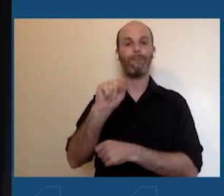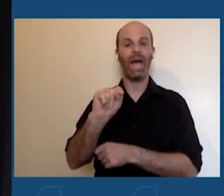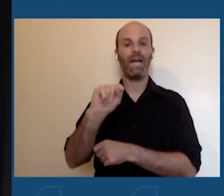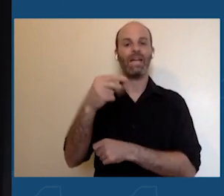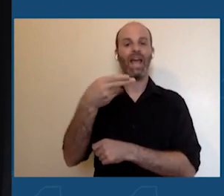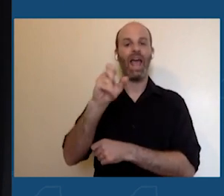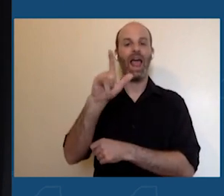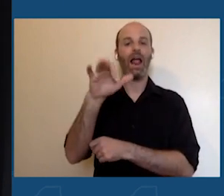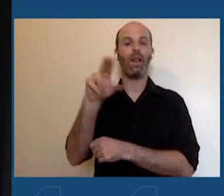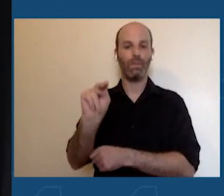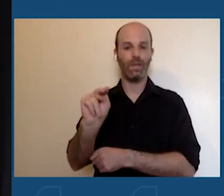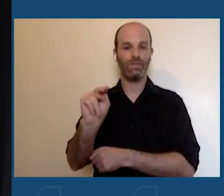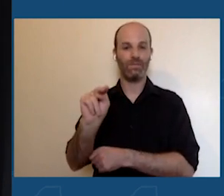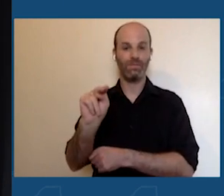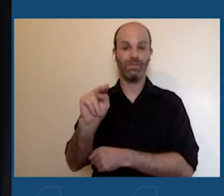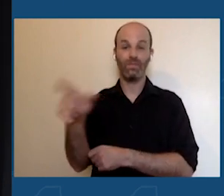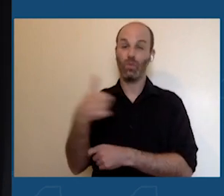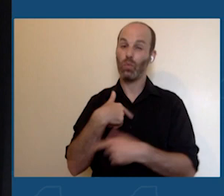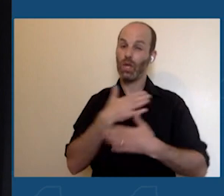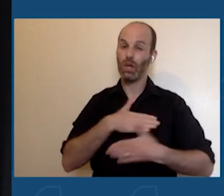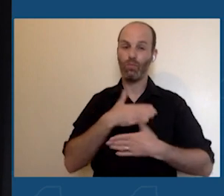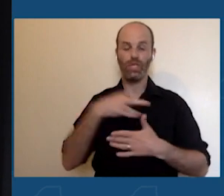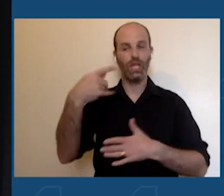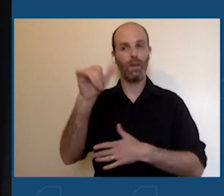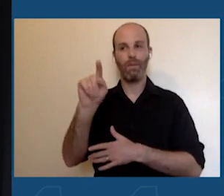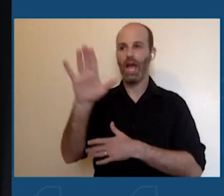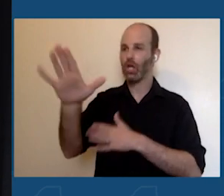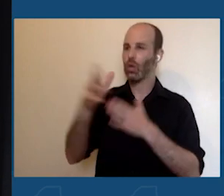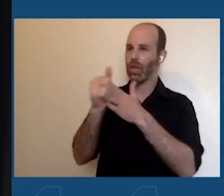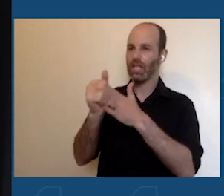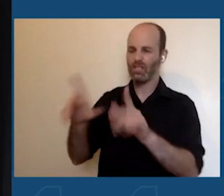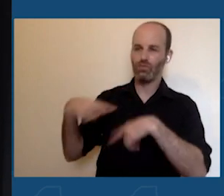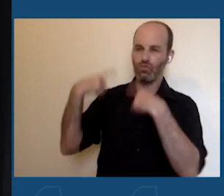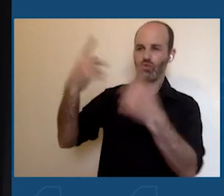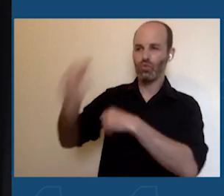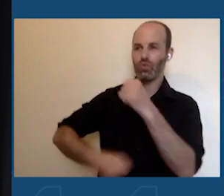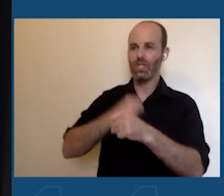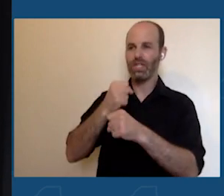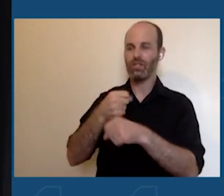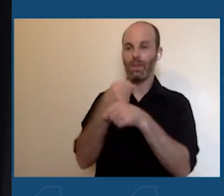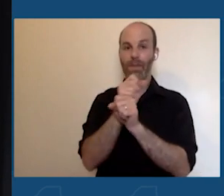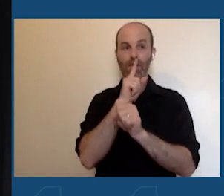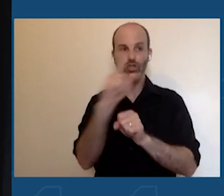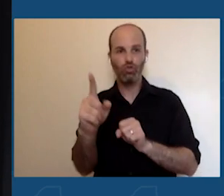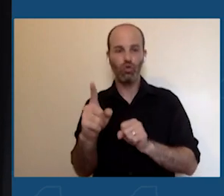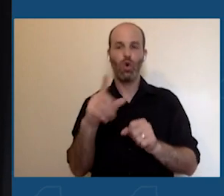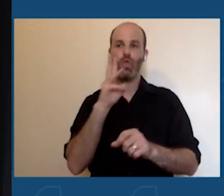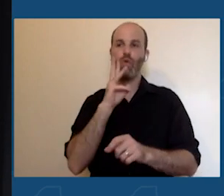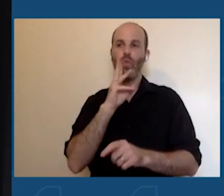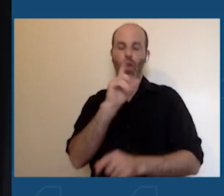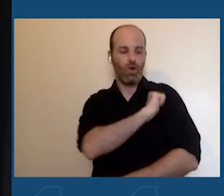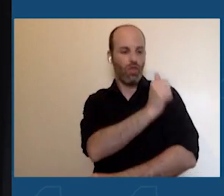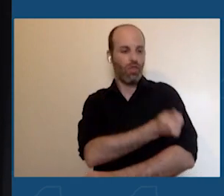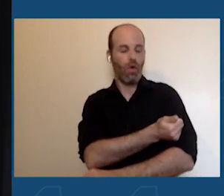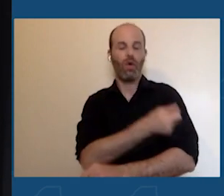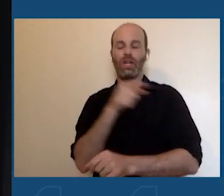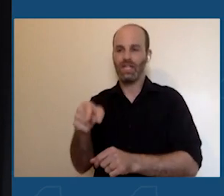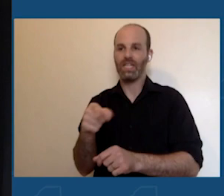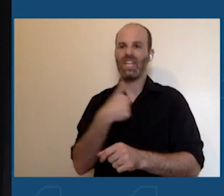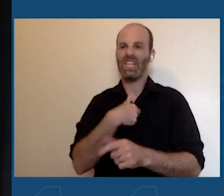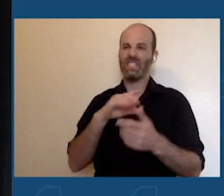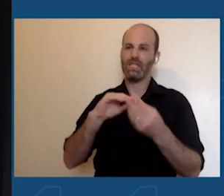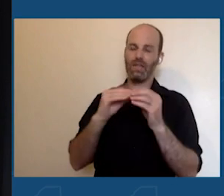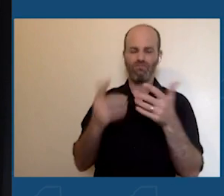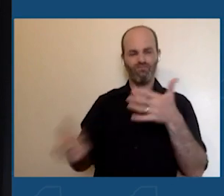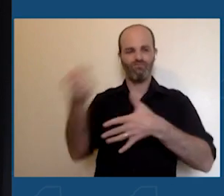We very much appreciate, Pat, your leadership over the years in making sure that the Water Authority continues to be the #1 drinking